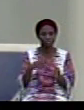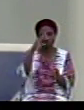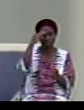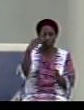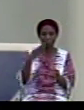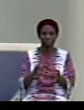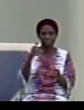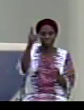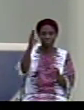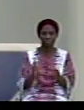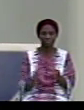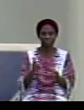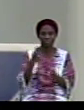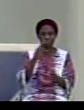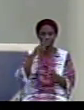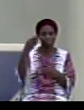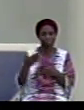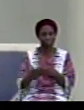You are welcome, sir.